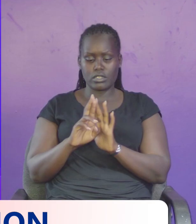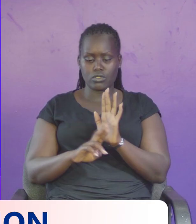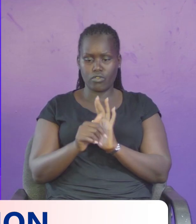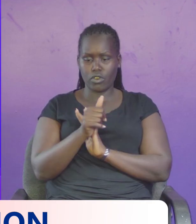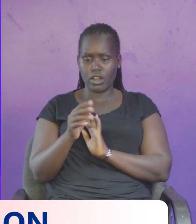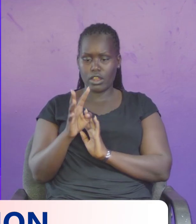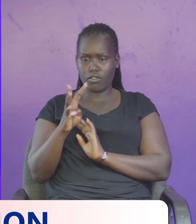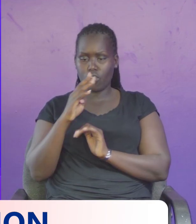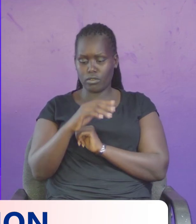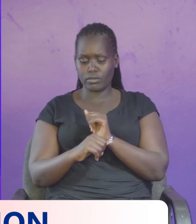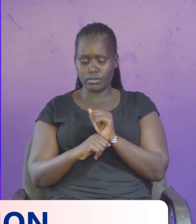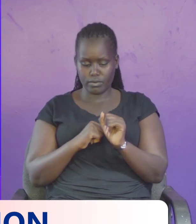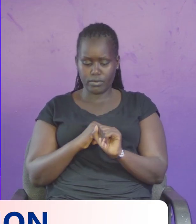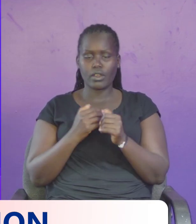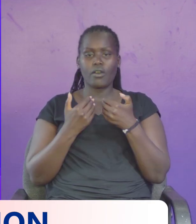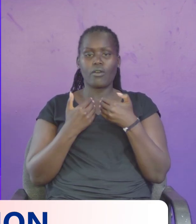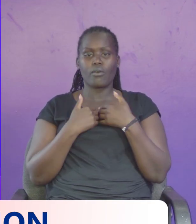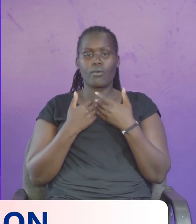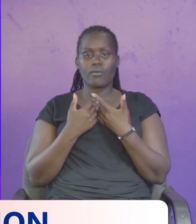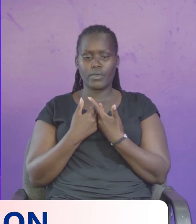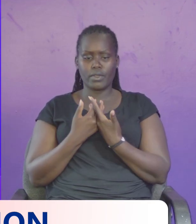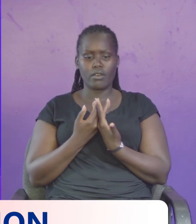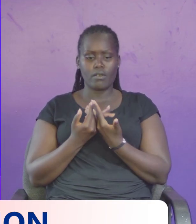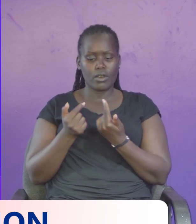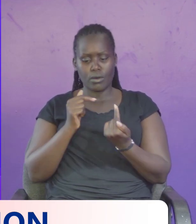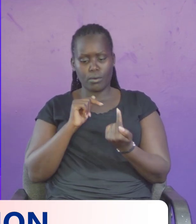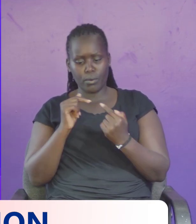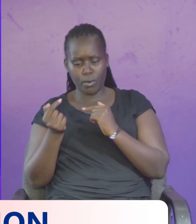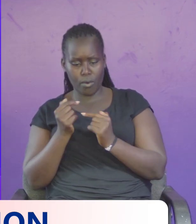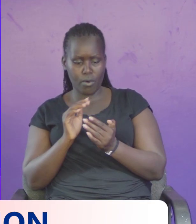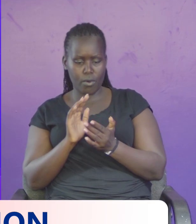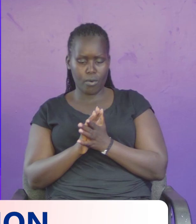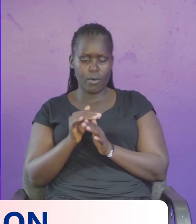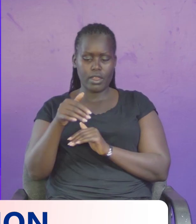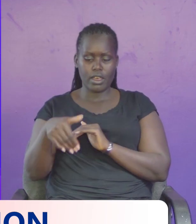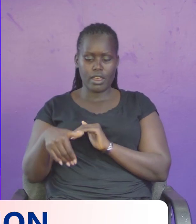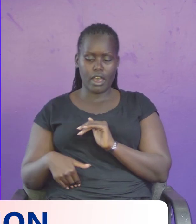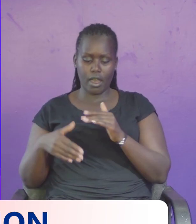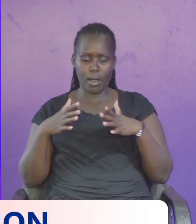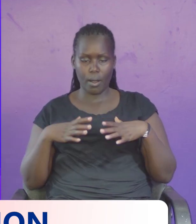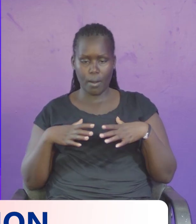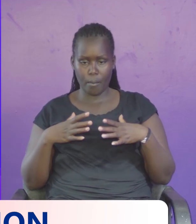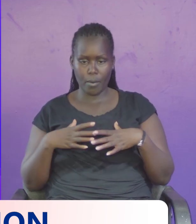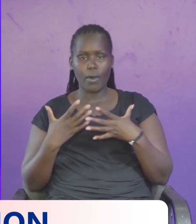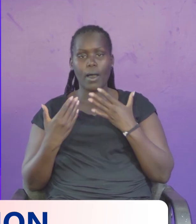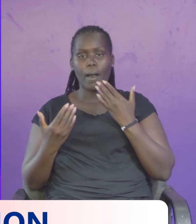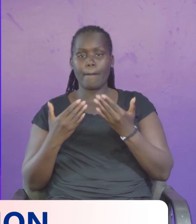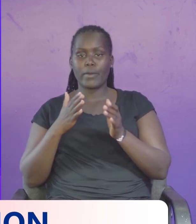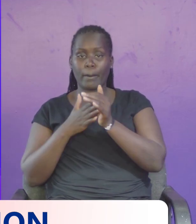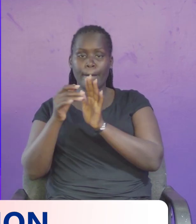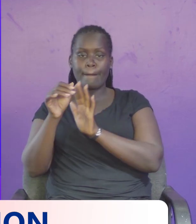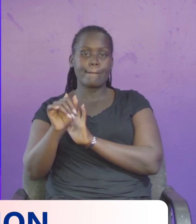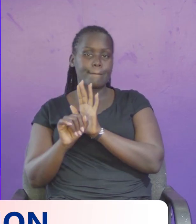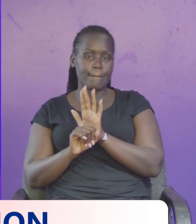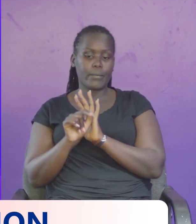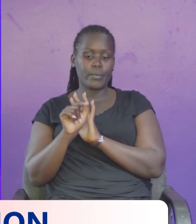years. There were riots by the young people there. So maybe the leaderships